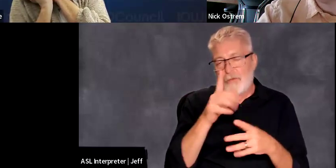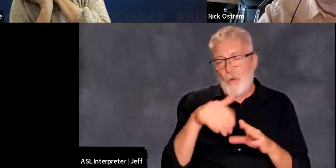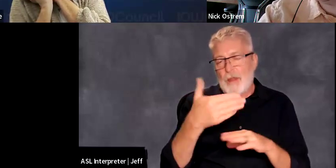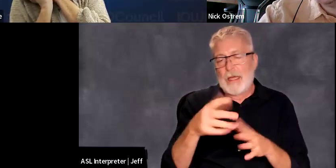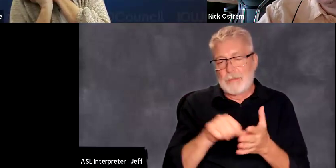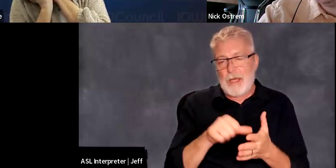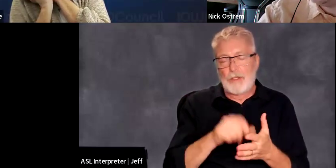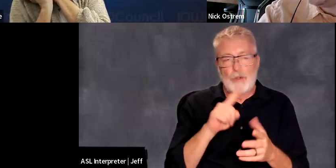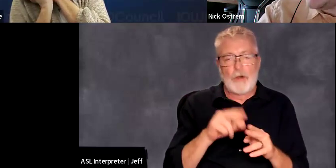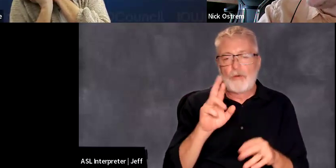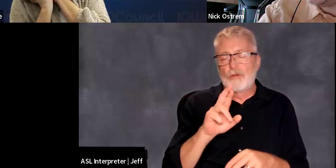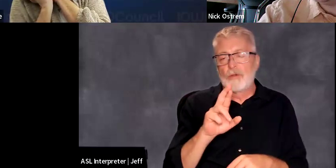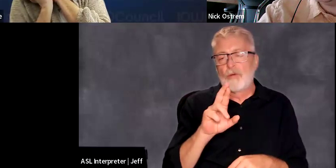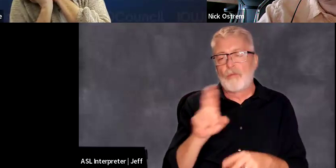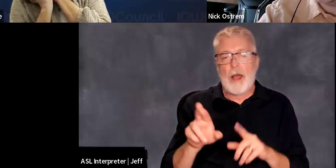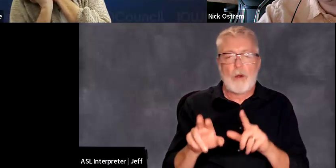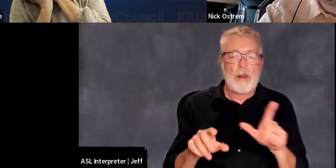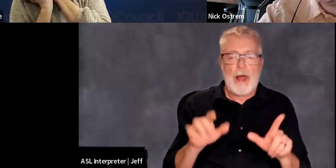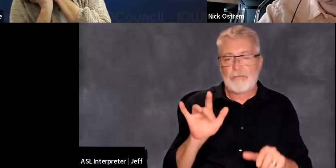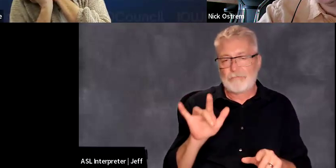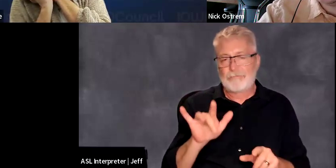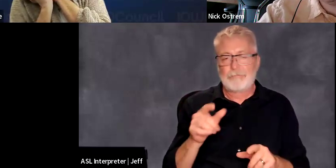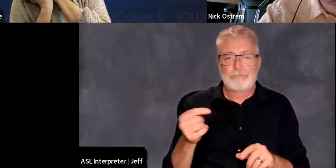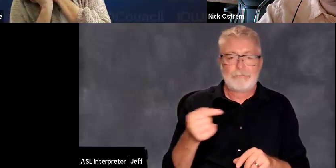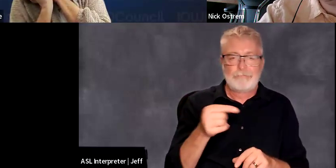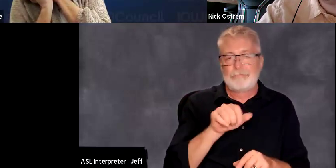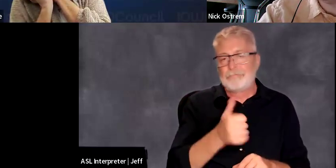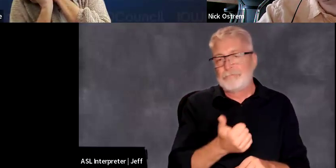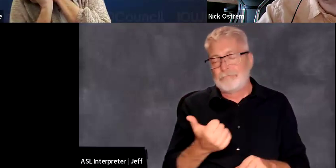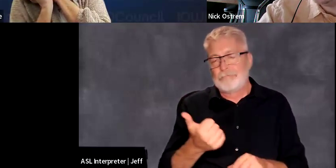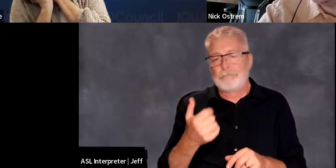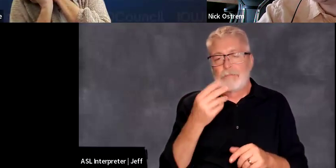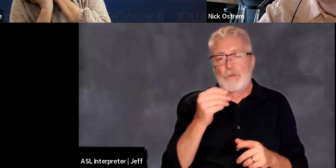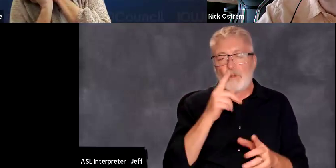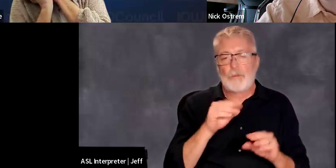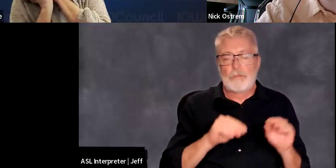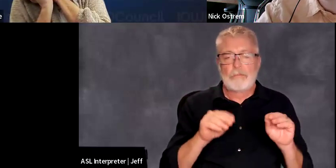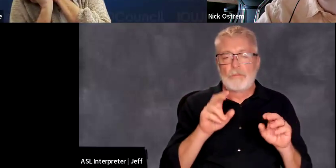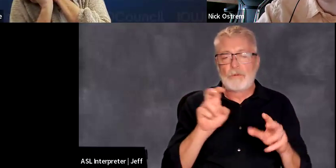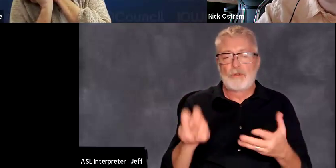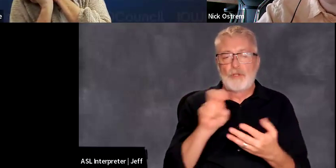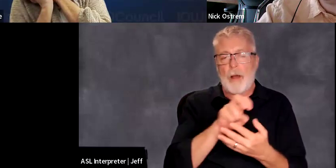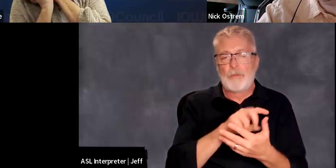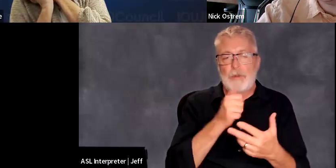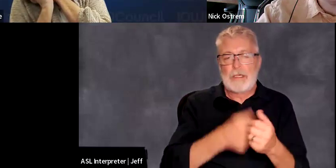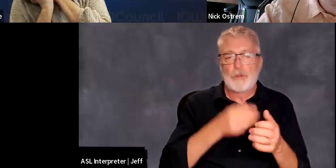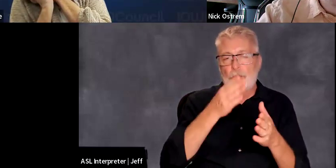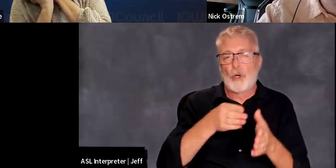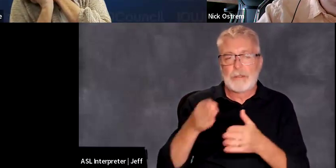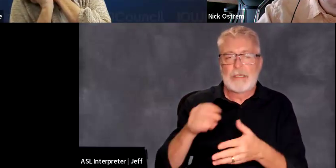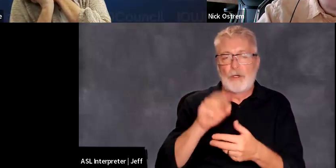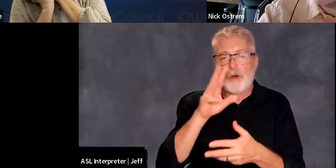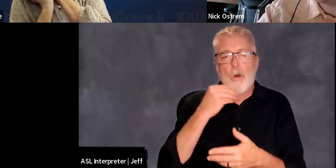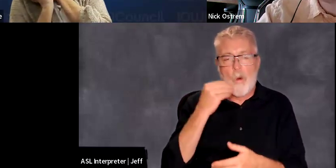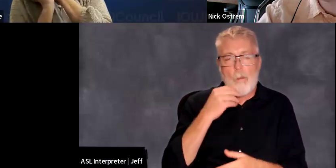use the right or left arrows or the menu button at the bottom of the page to navigate between individual household members. Refer to the video for more detailed